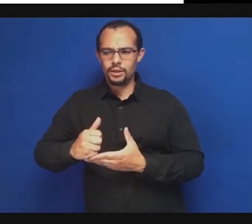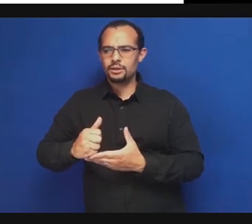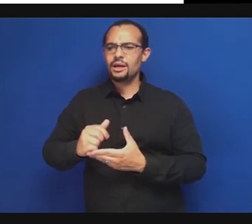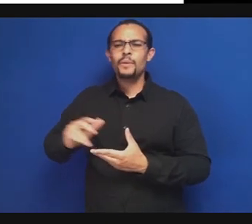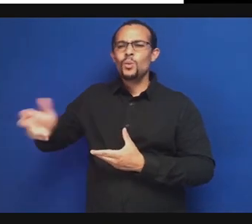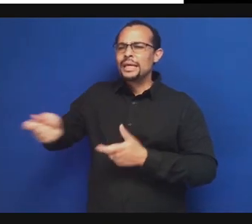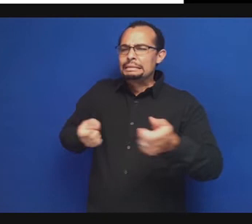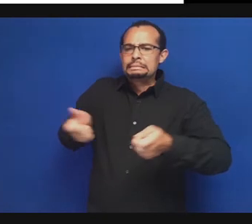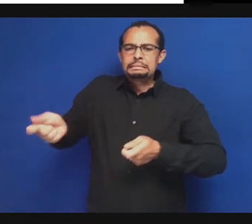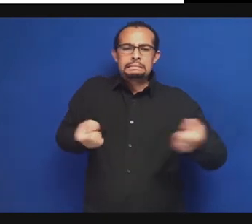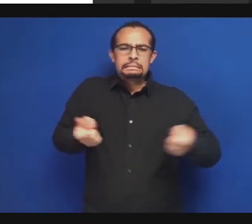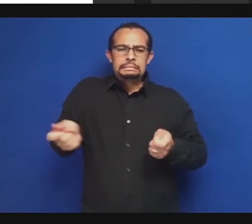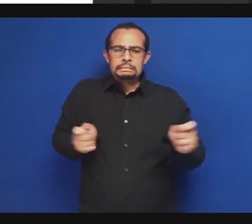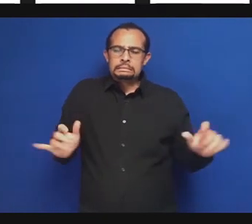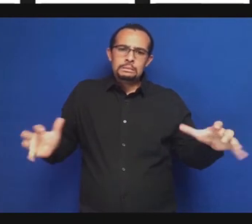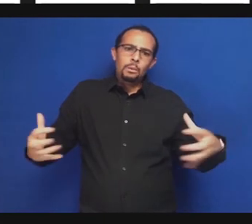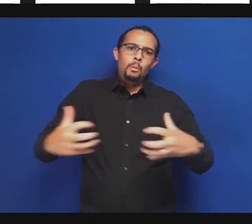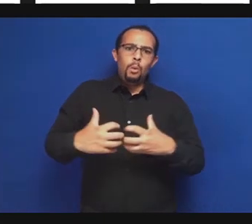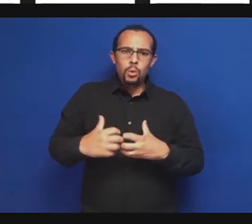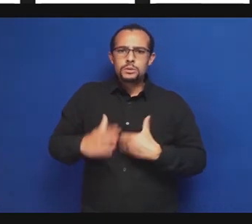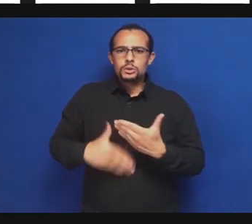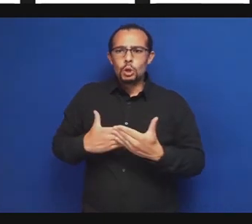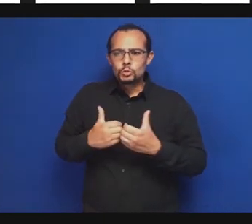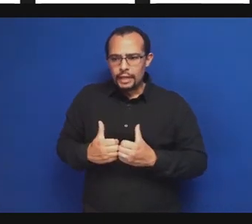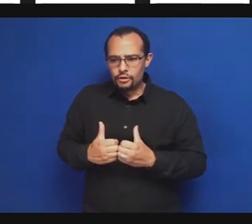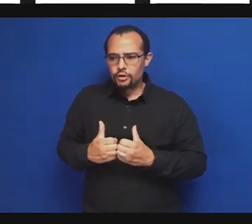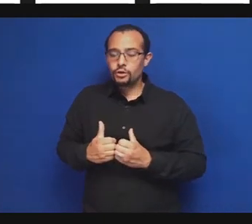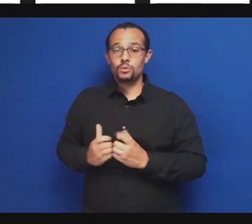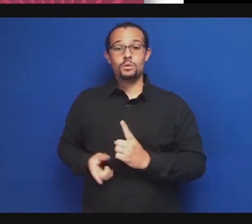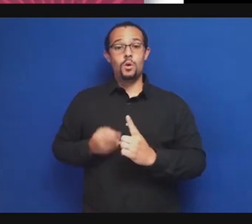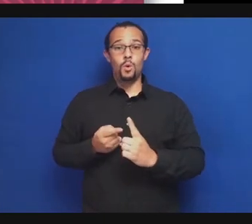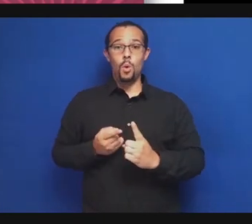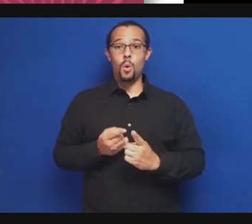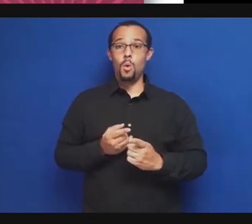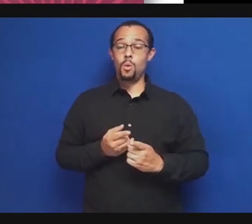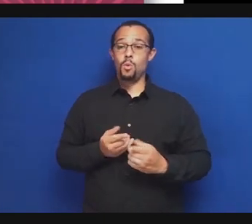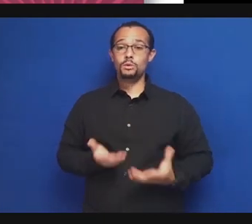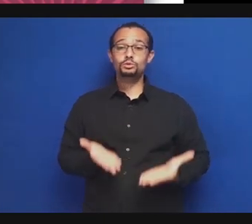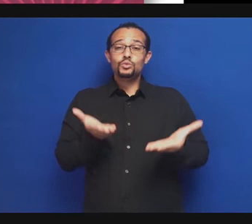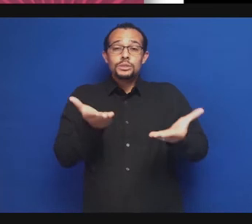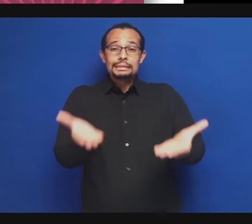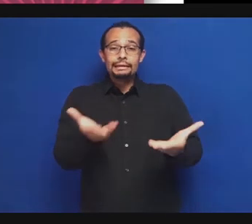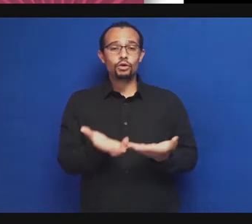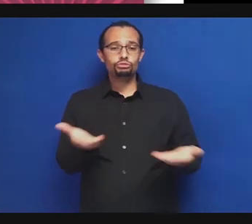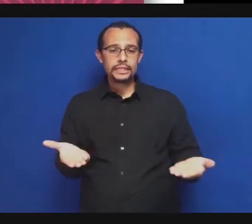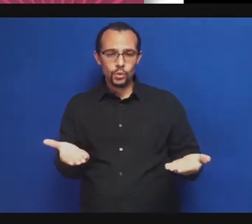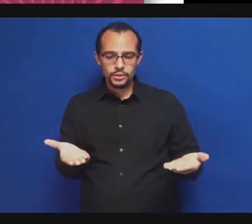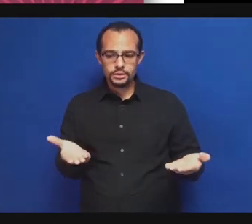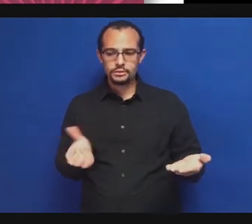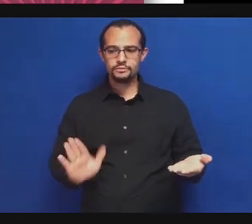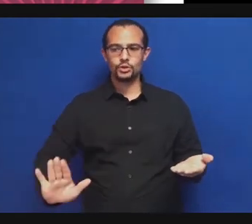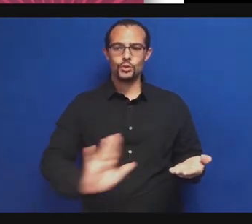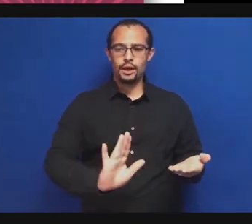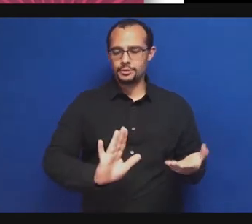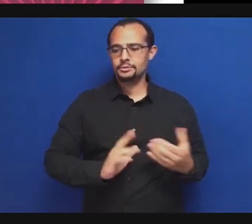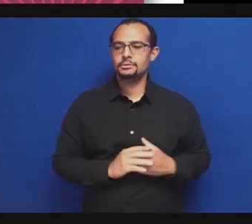you outside of the slide deck. So we want to thank you once again for allowing us to